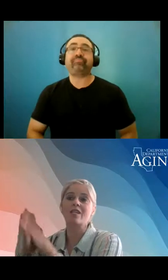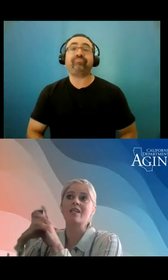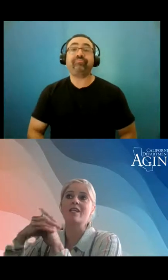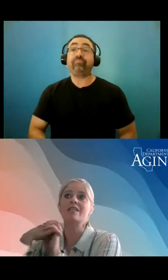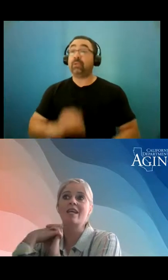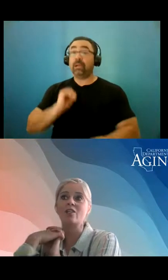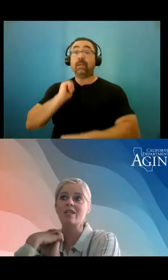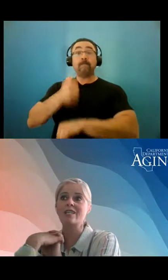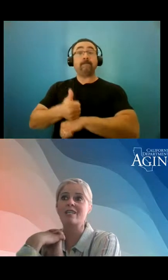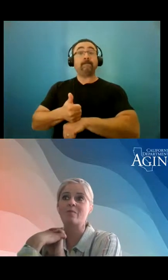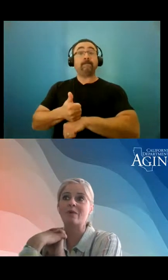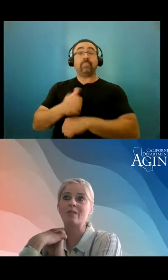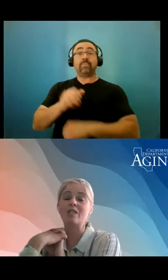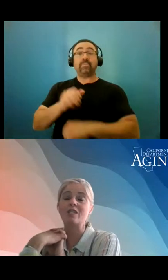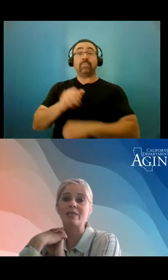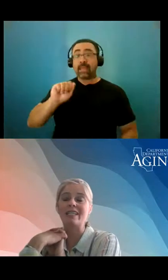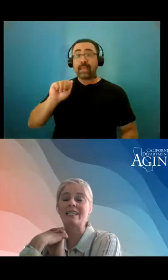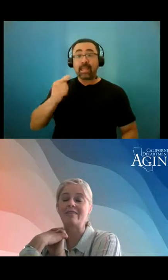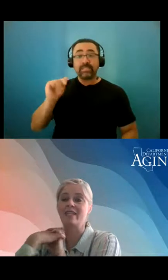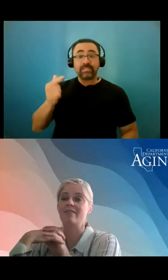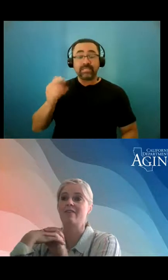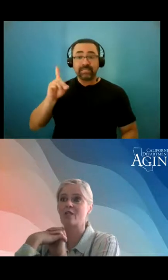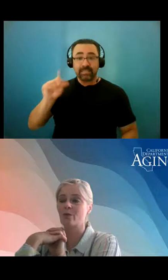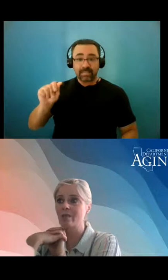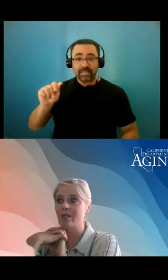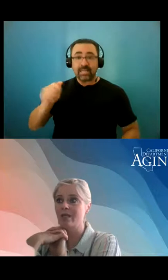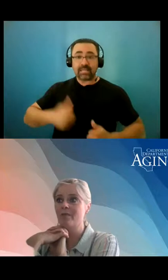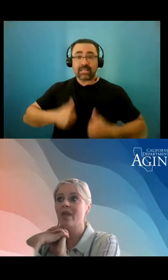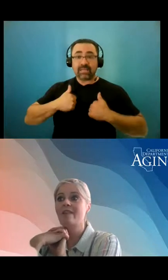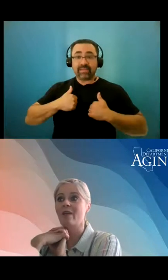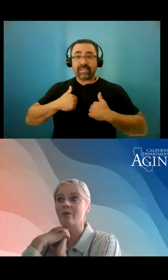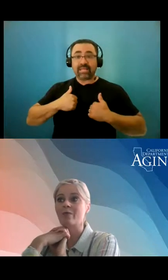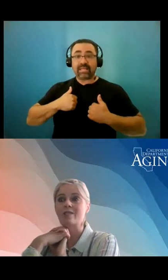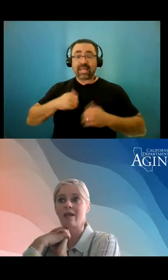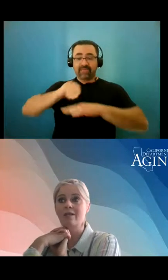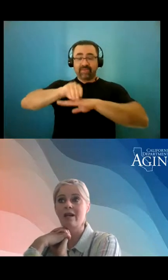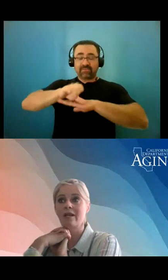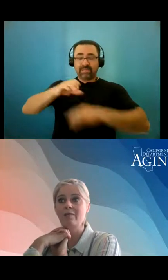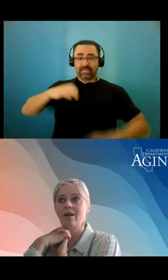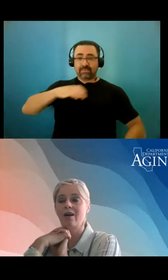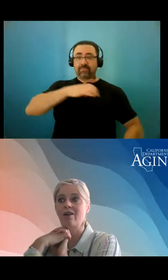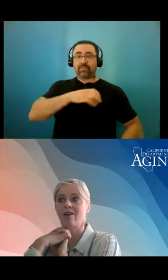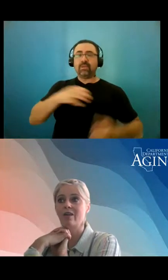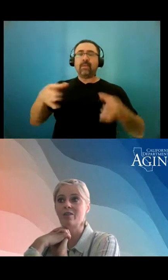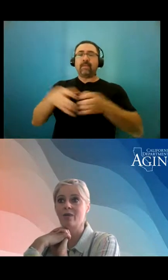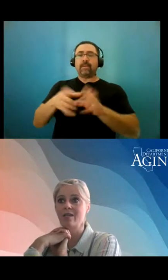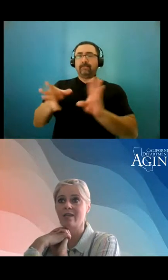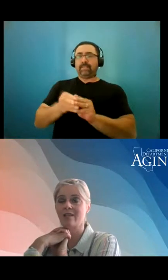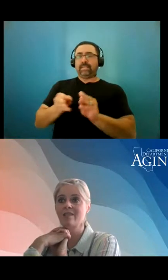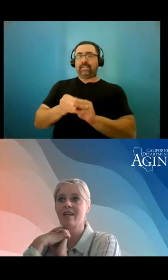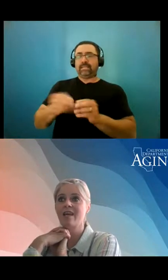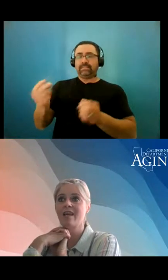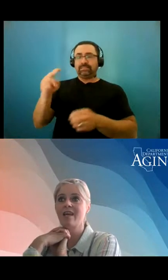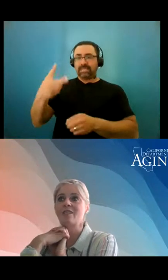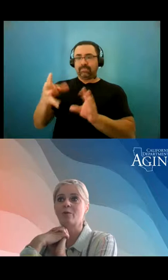the Aging and Disability Community Living Advisory Committee. They'll meet for the second time on August